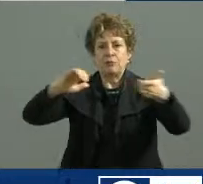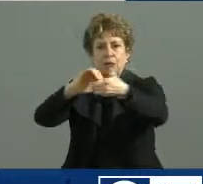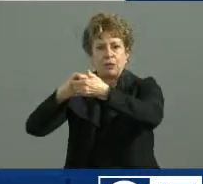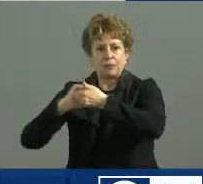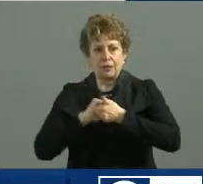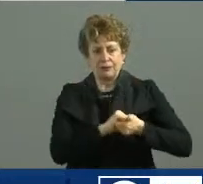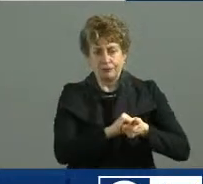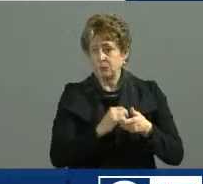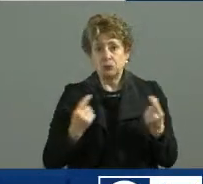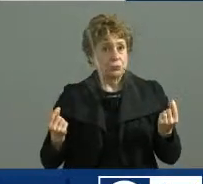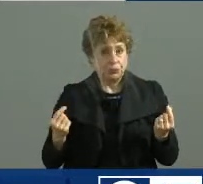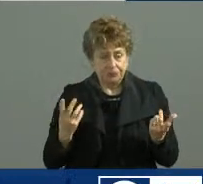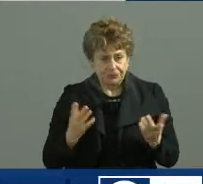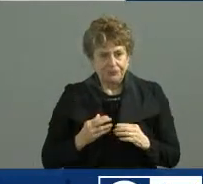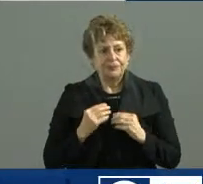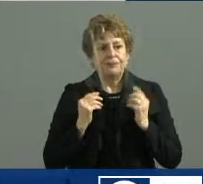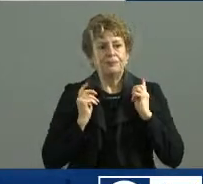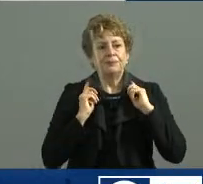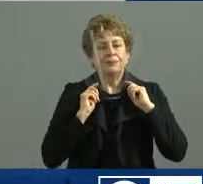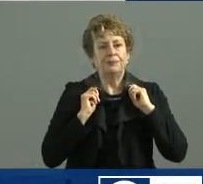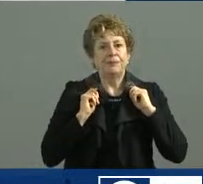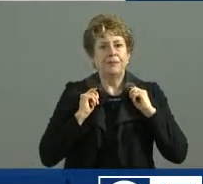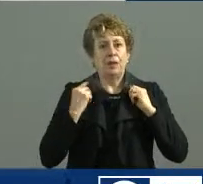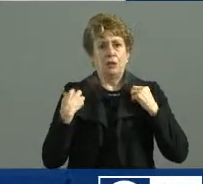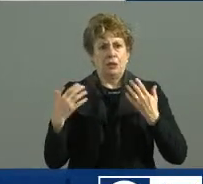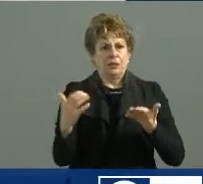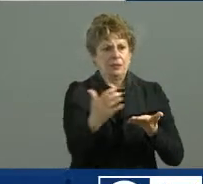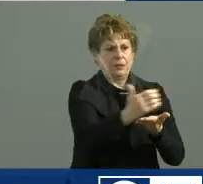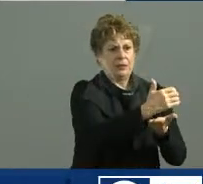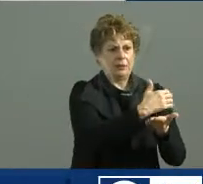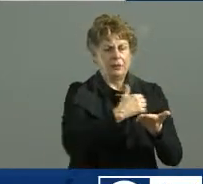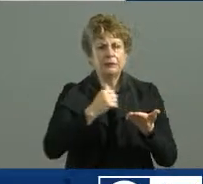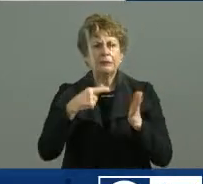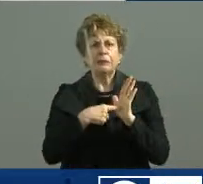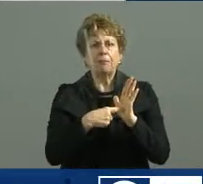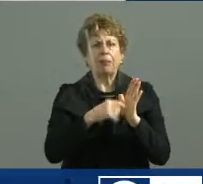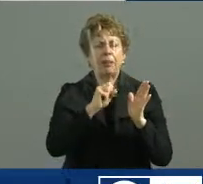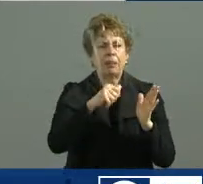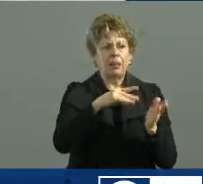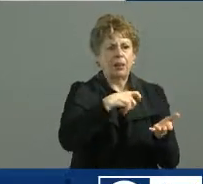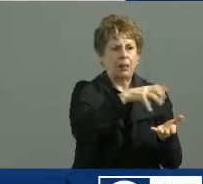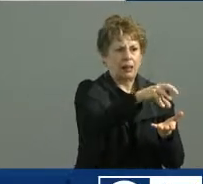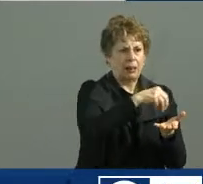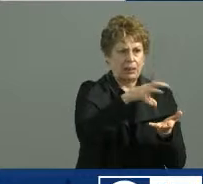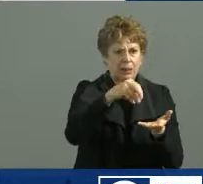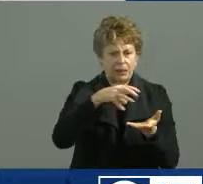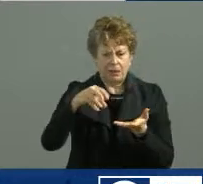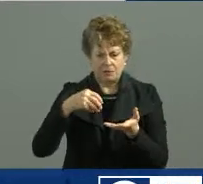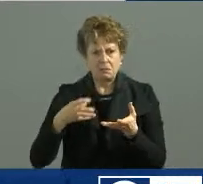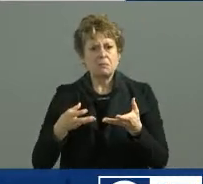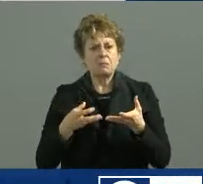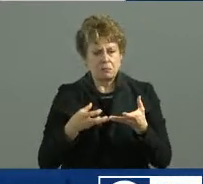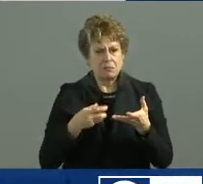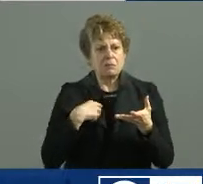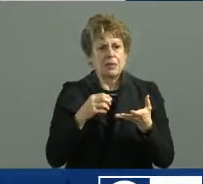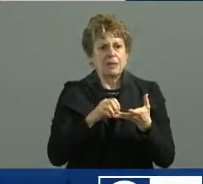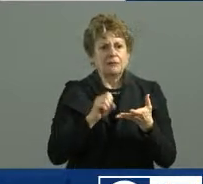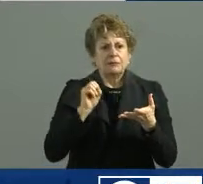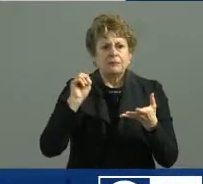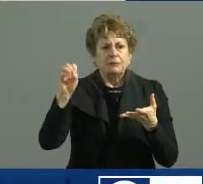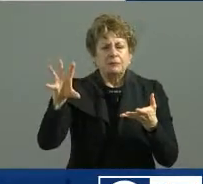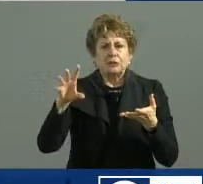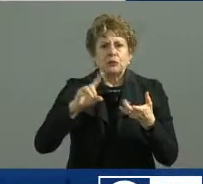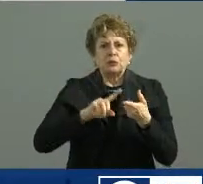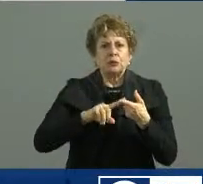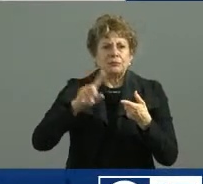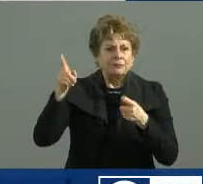random sample of those samples. So like Sonora Quest and them are sending random samples to be sequenced on a